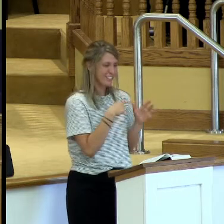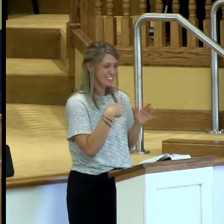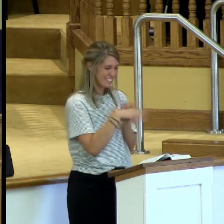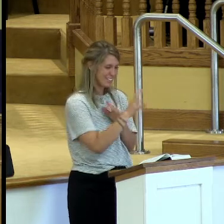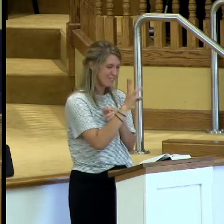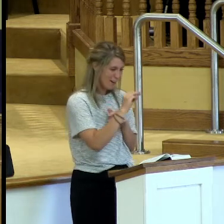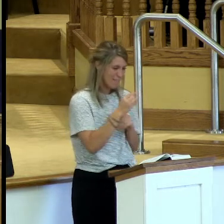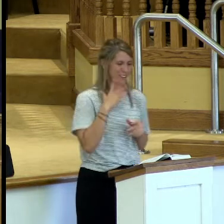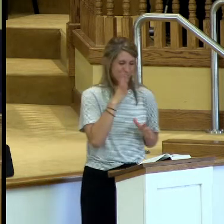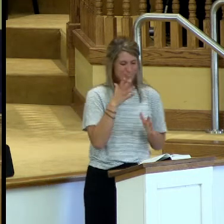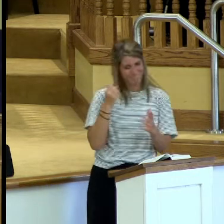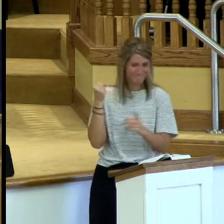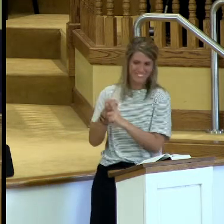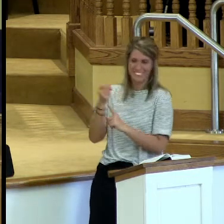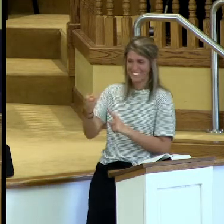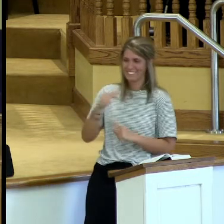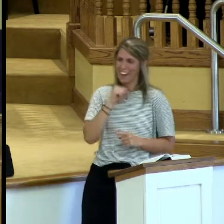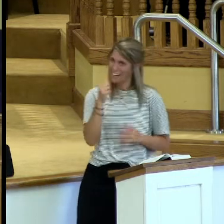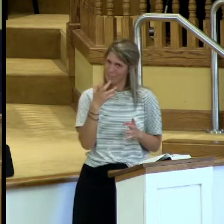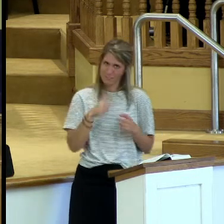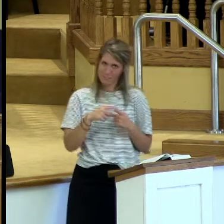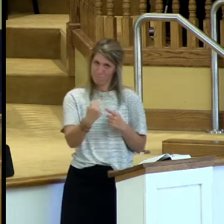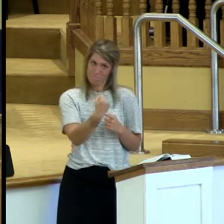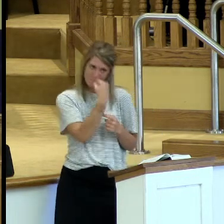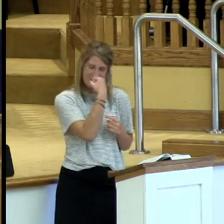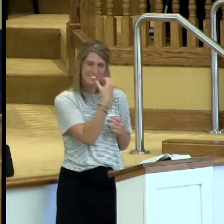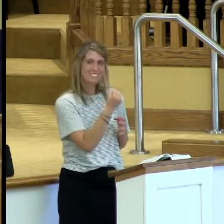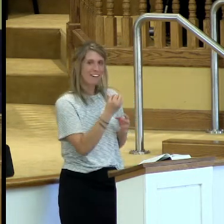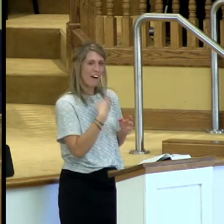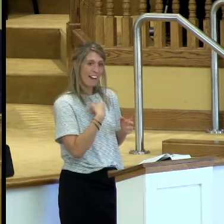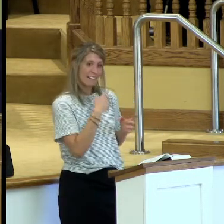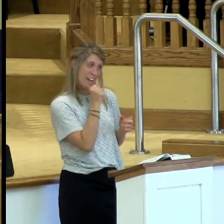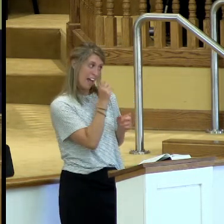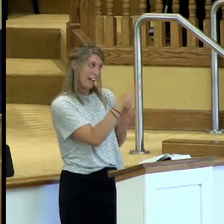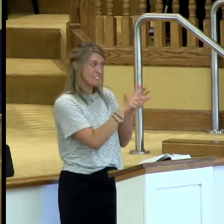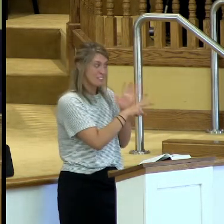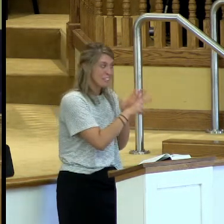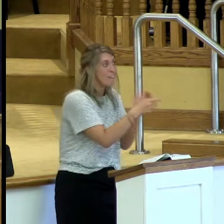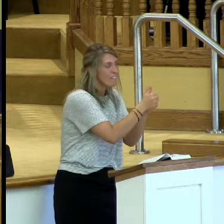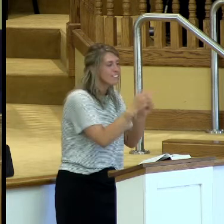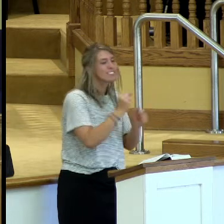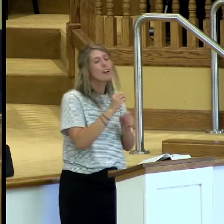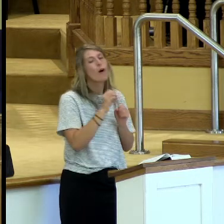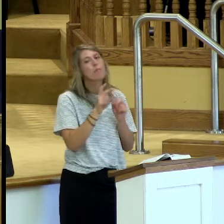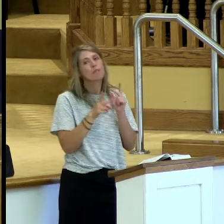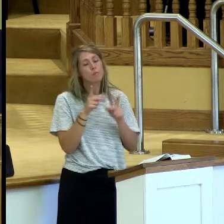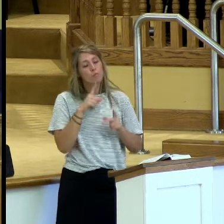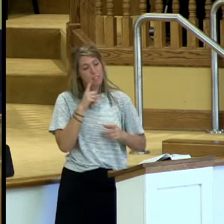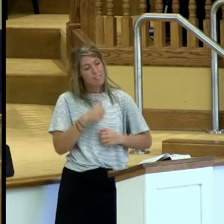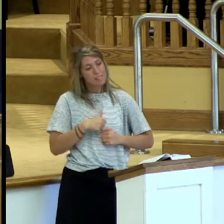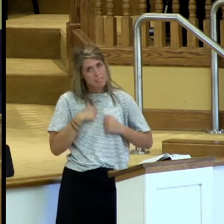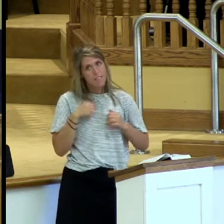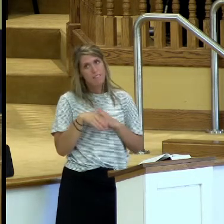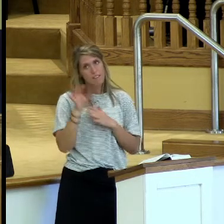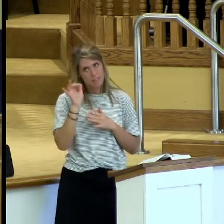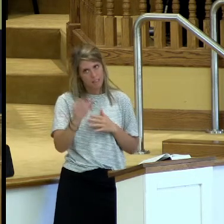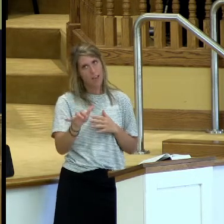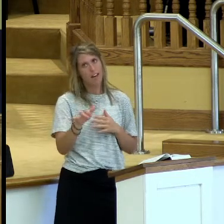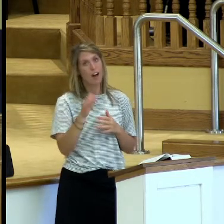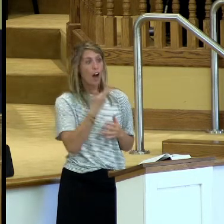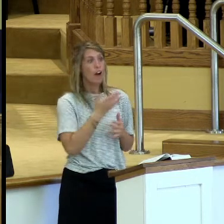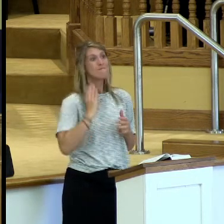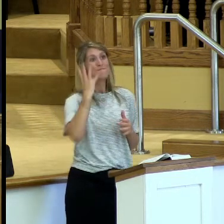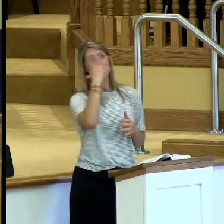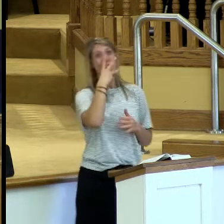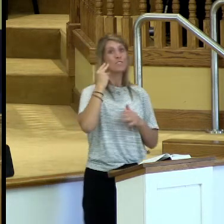in the face, right? I didn't want to get punched in the face this day. I was trying not to. So people live in that. That's what we're seeing. Our